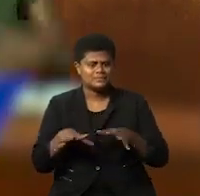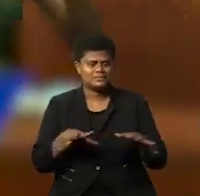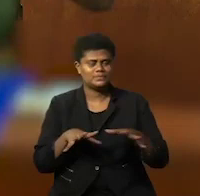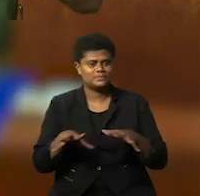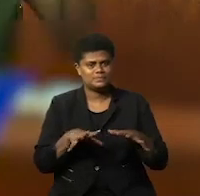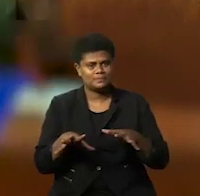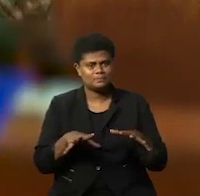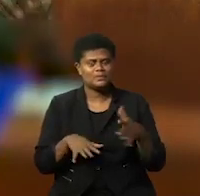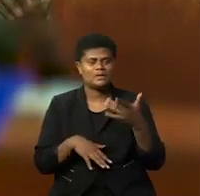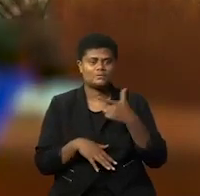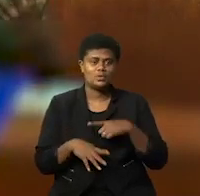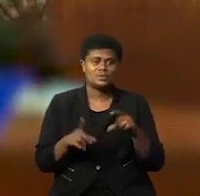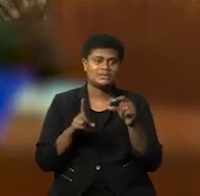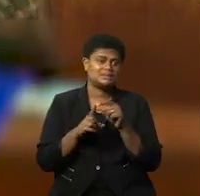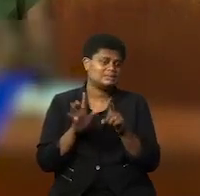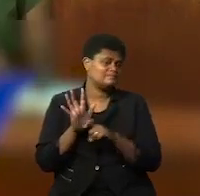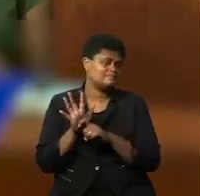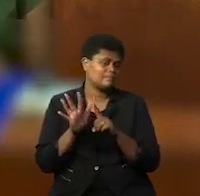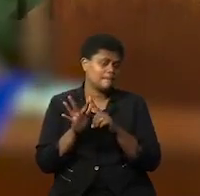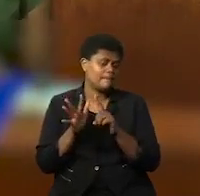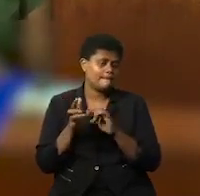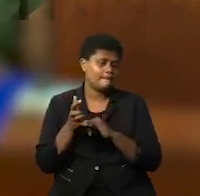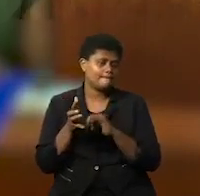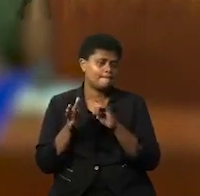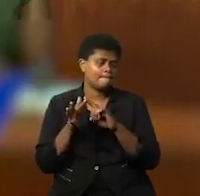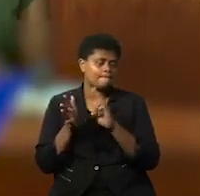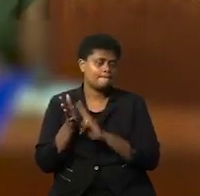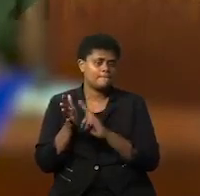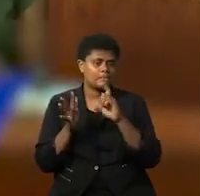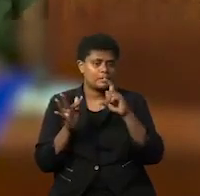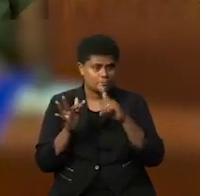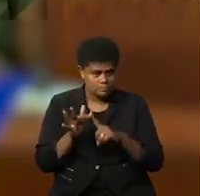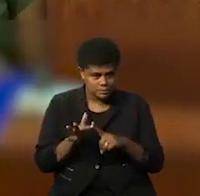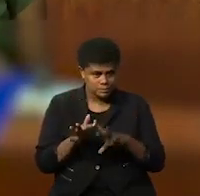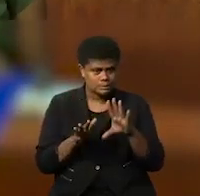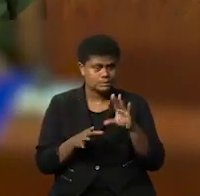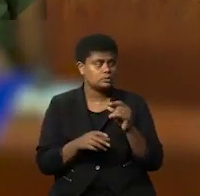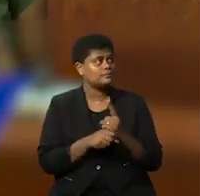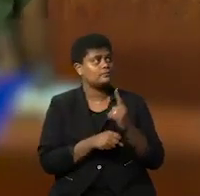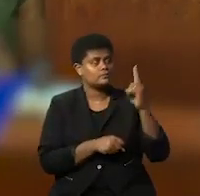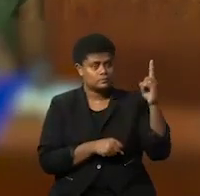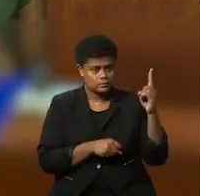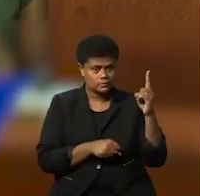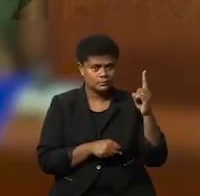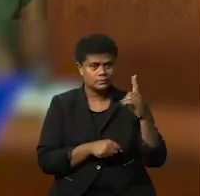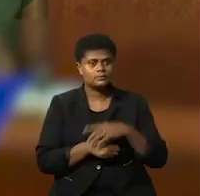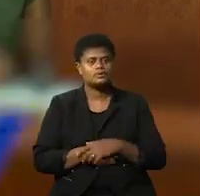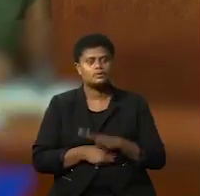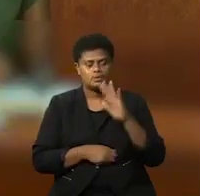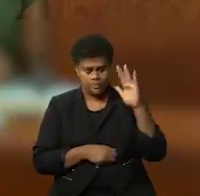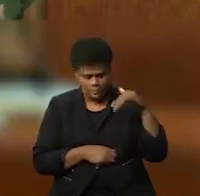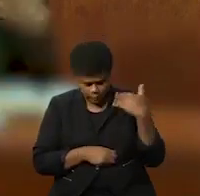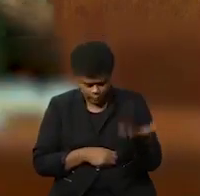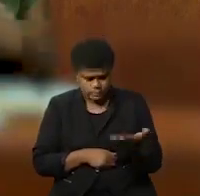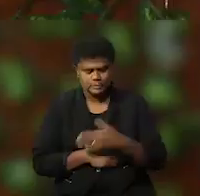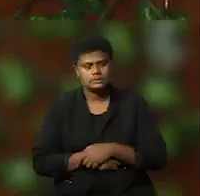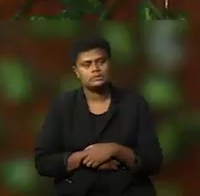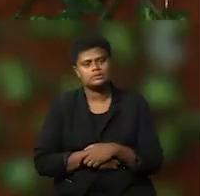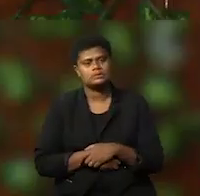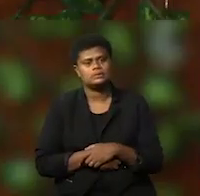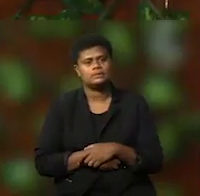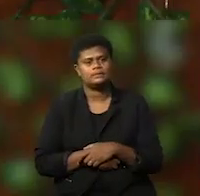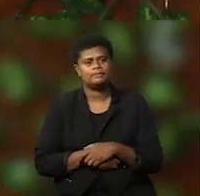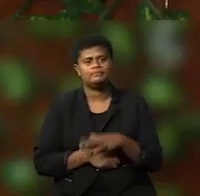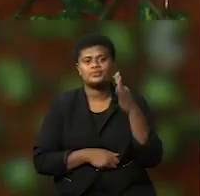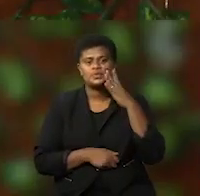earth because the presence of God comes down to his people. And therefore, I believe that the shaking of the earth is when the judgment